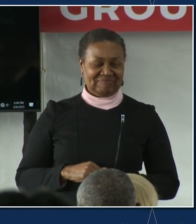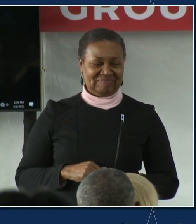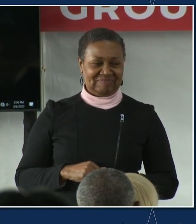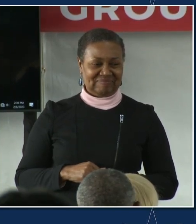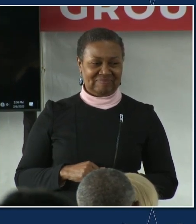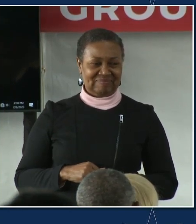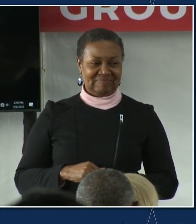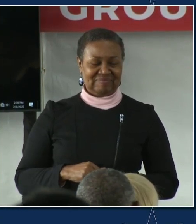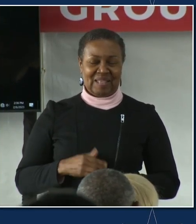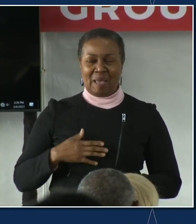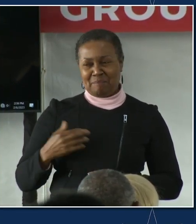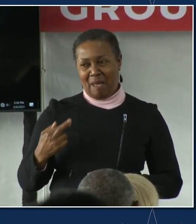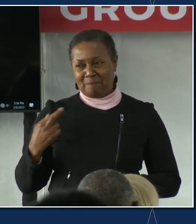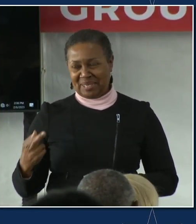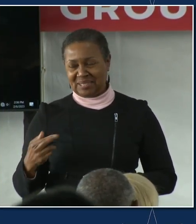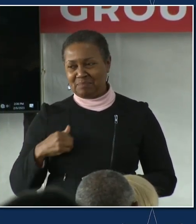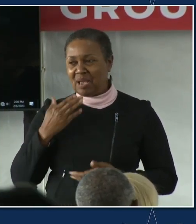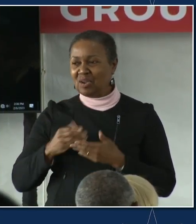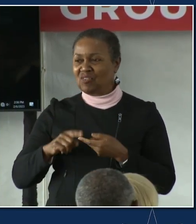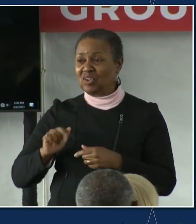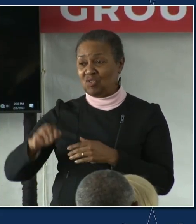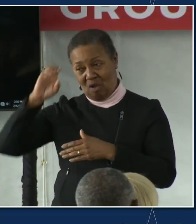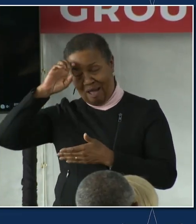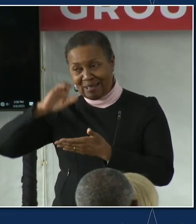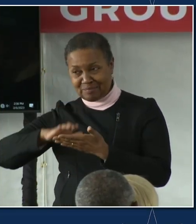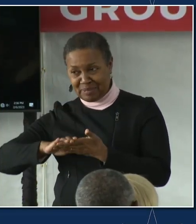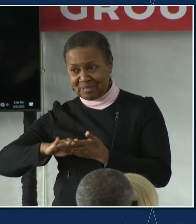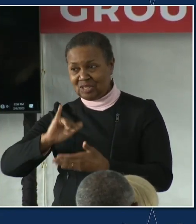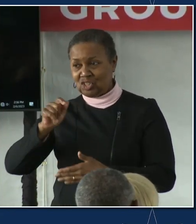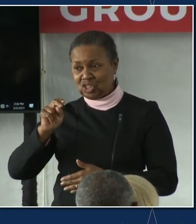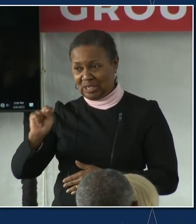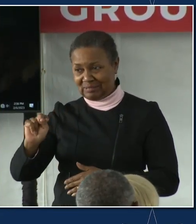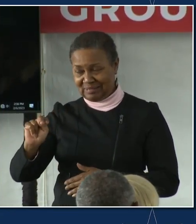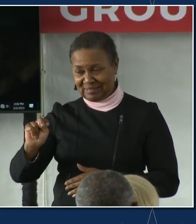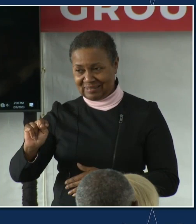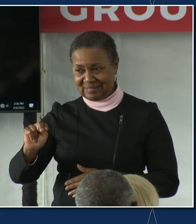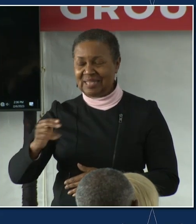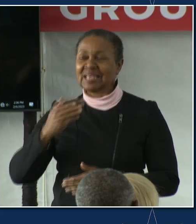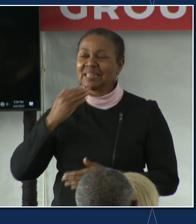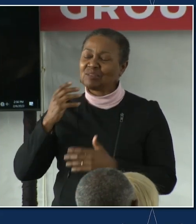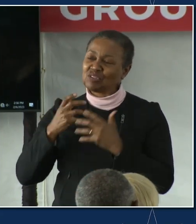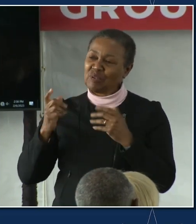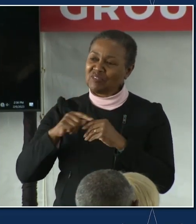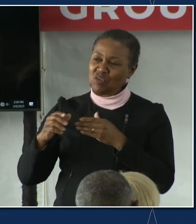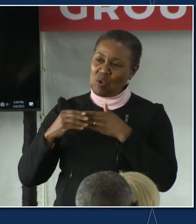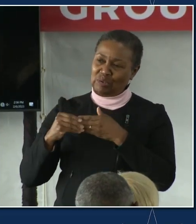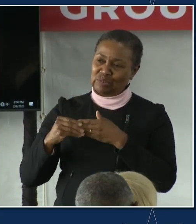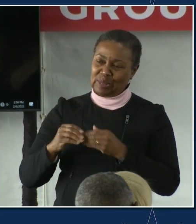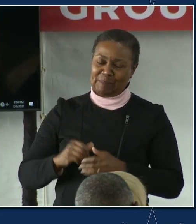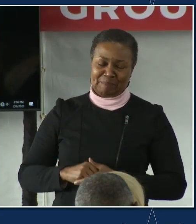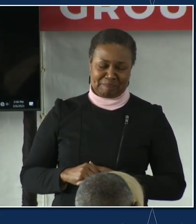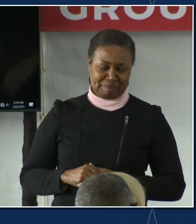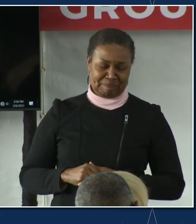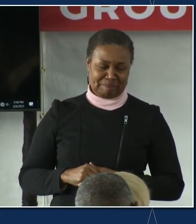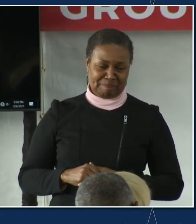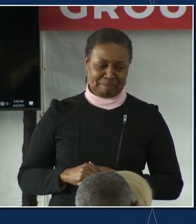Give my best to my good friend, your husband, Jason. Thank you so much for your leadership.